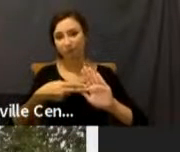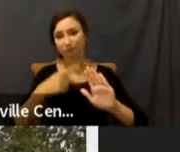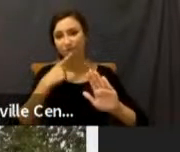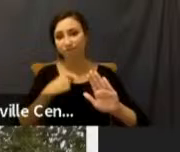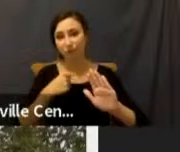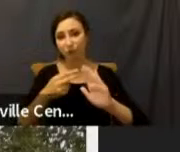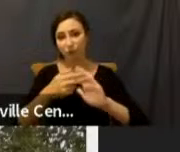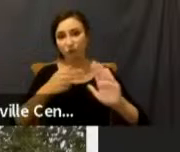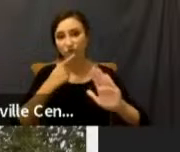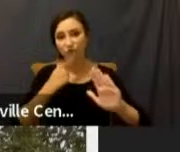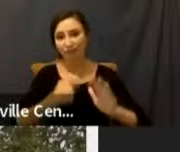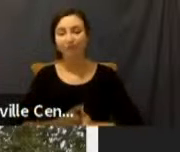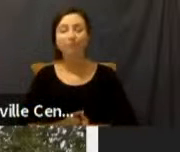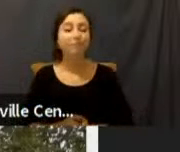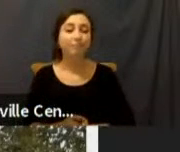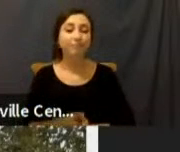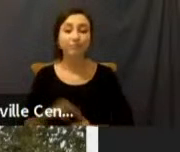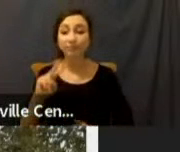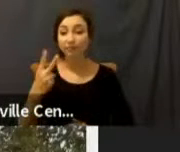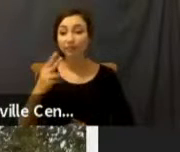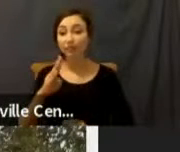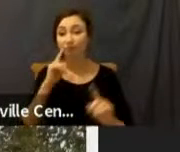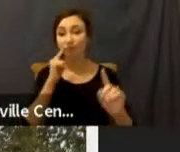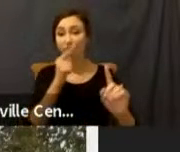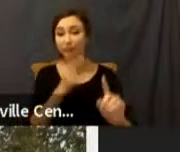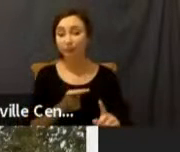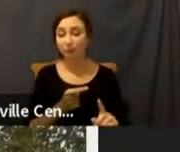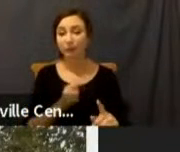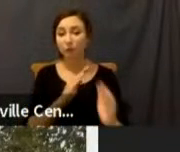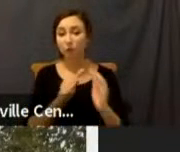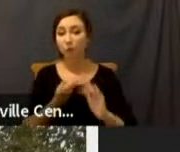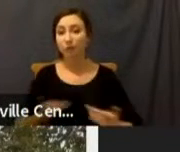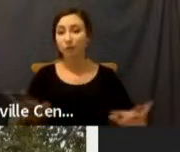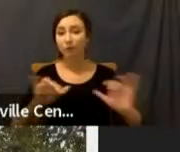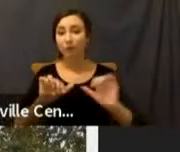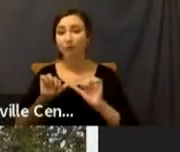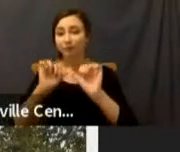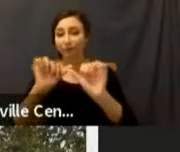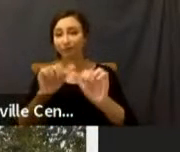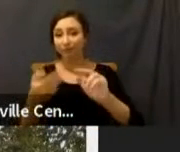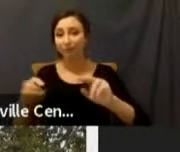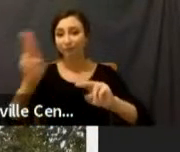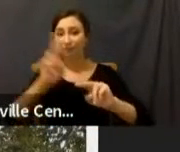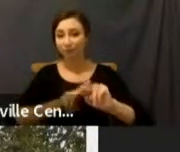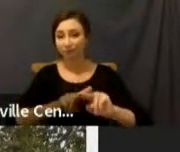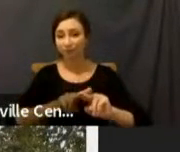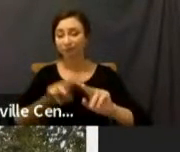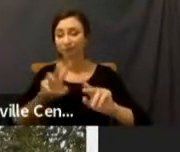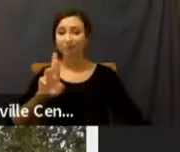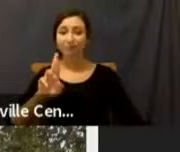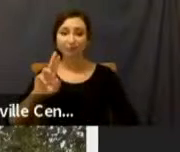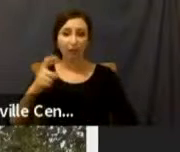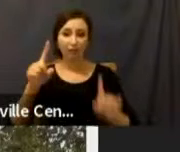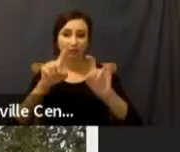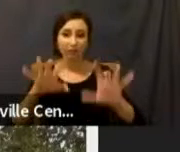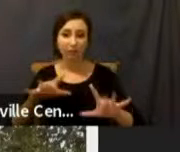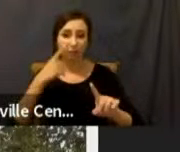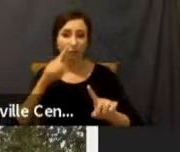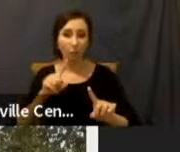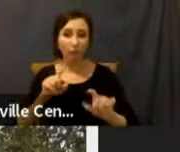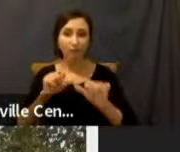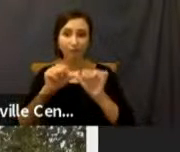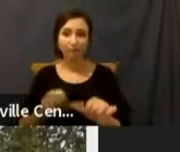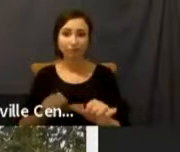as red. Our second benchmark, community-wide, sustained and increased diagnostic testing with consistent or decreased test